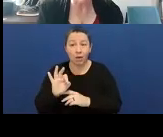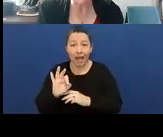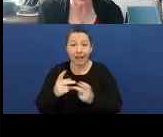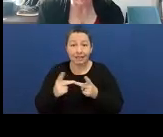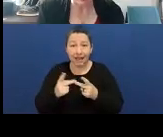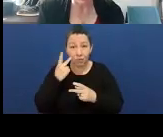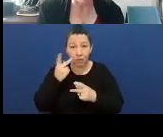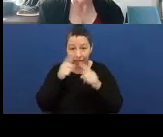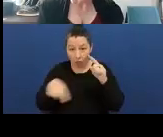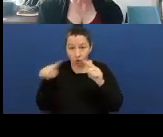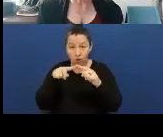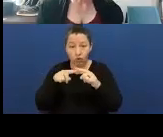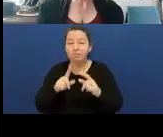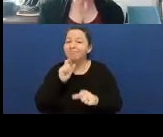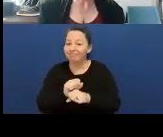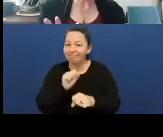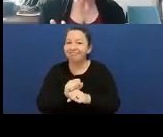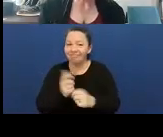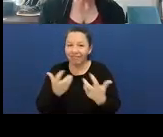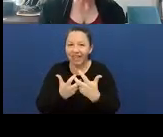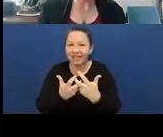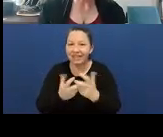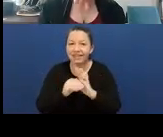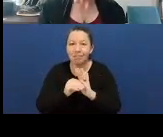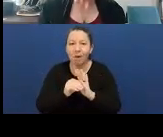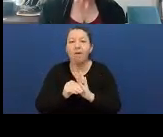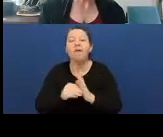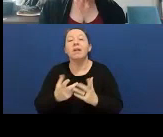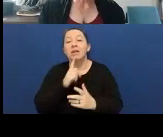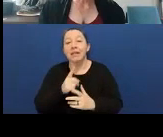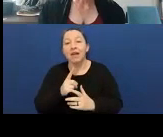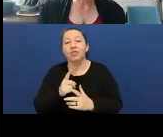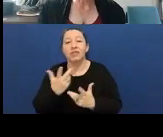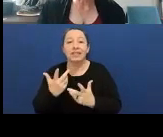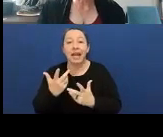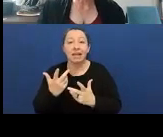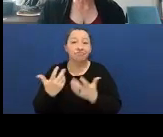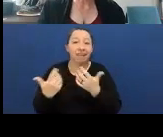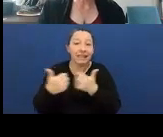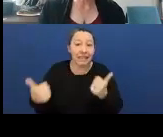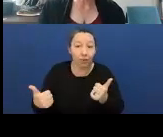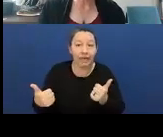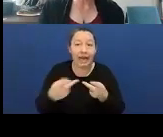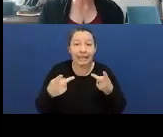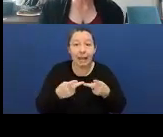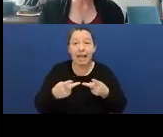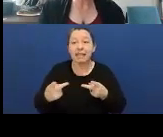definitely fits that model. This was a segregated space that the officials controlled with storage areas,